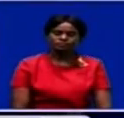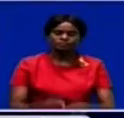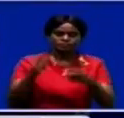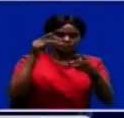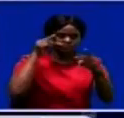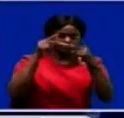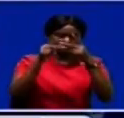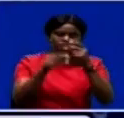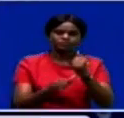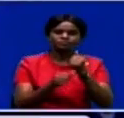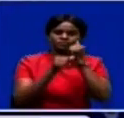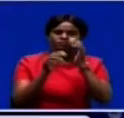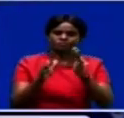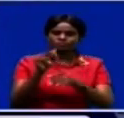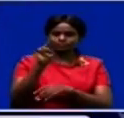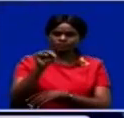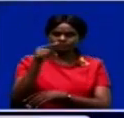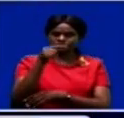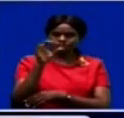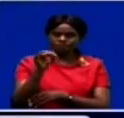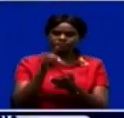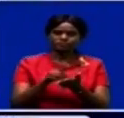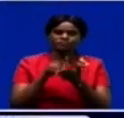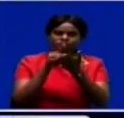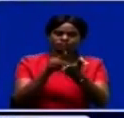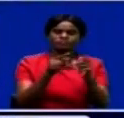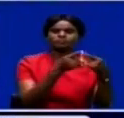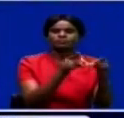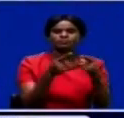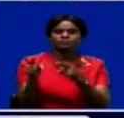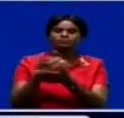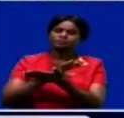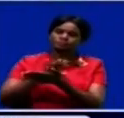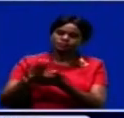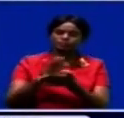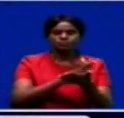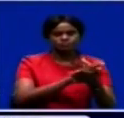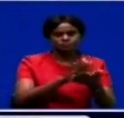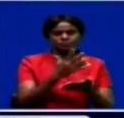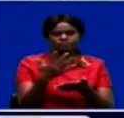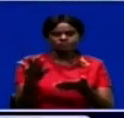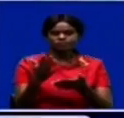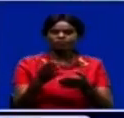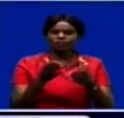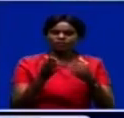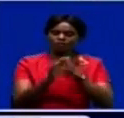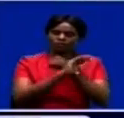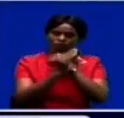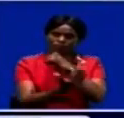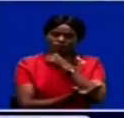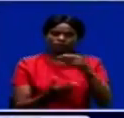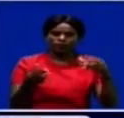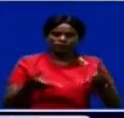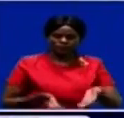Vision Ambassadors, a non-government organization, has donated assorted cleaning agents and crutches to the maternity ward at